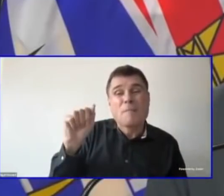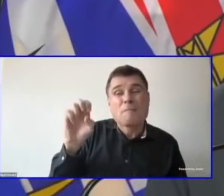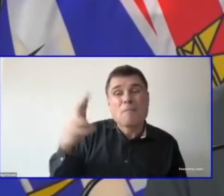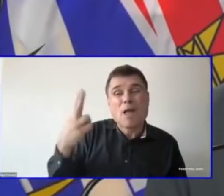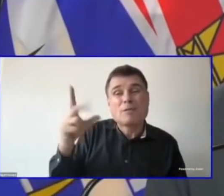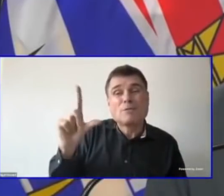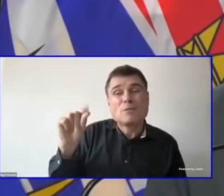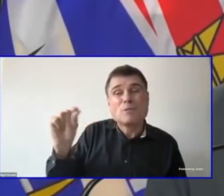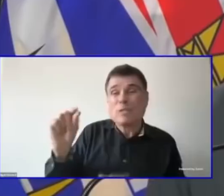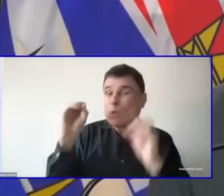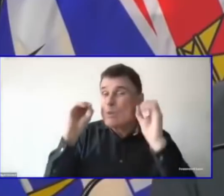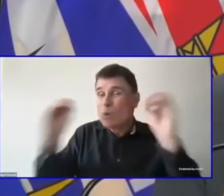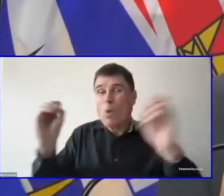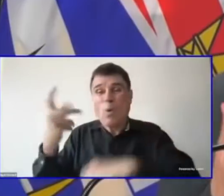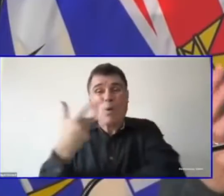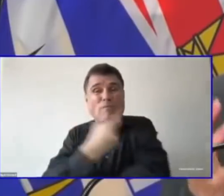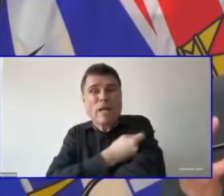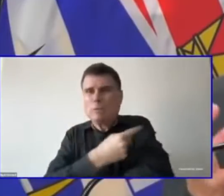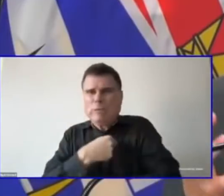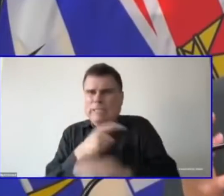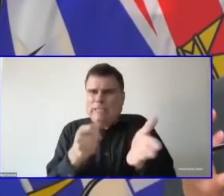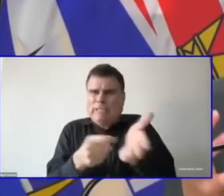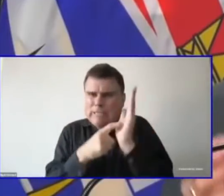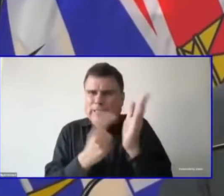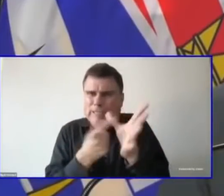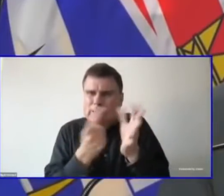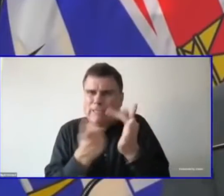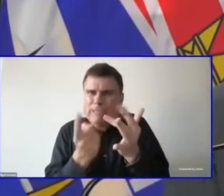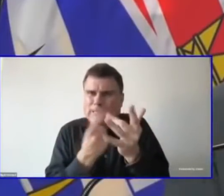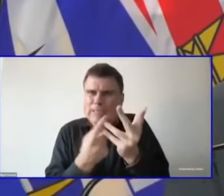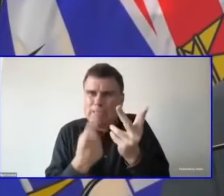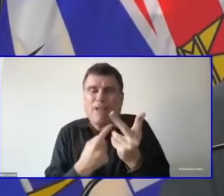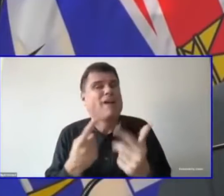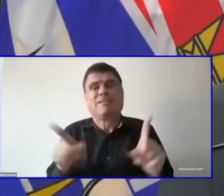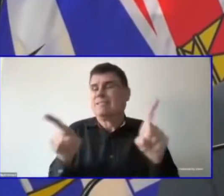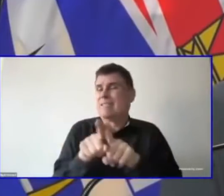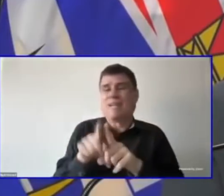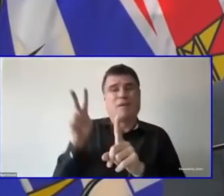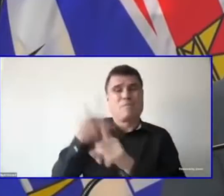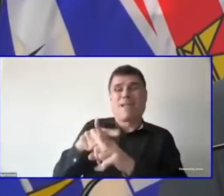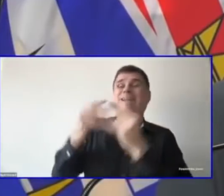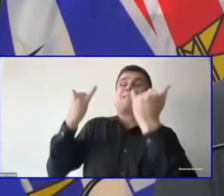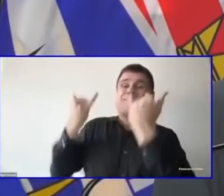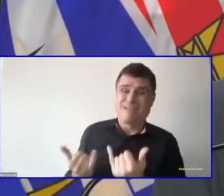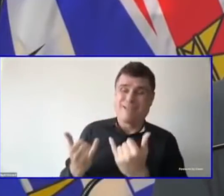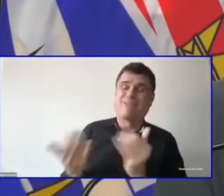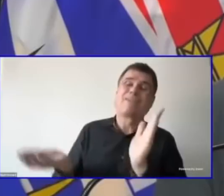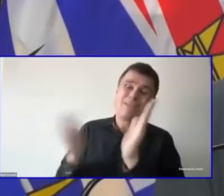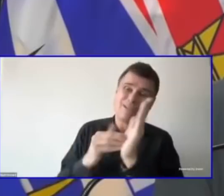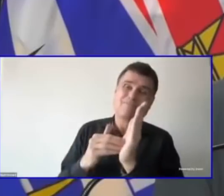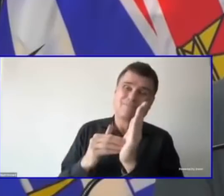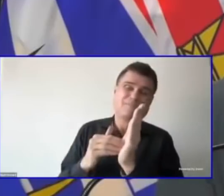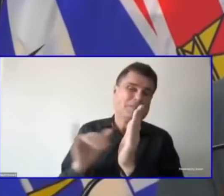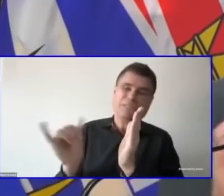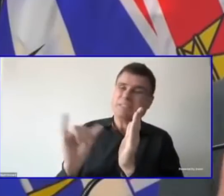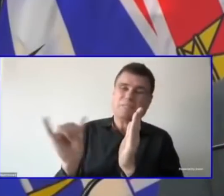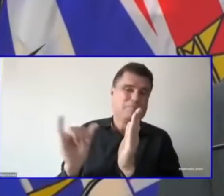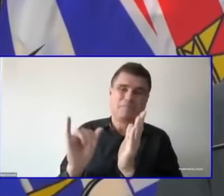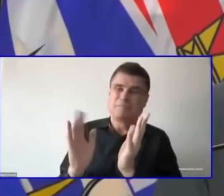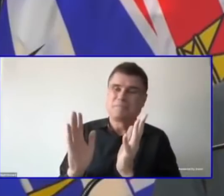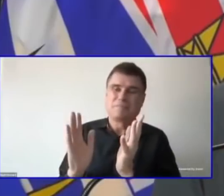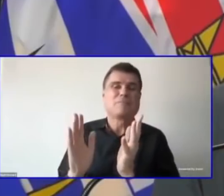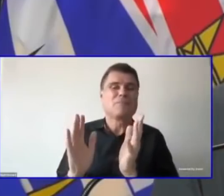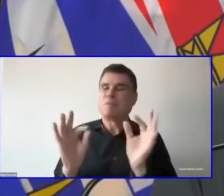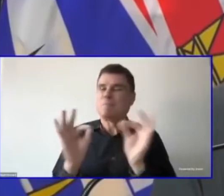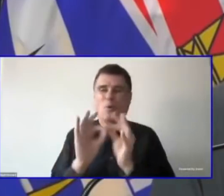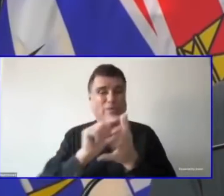we had vaccines. So on top of vaccines, we now have other measures that can help too. So we need to go back